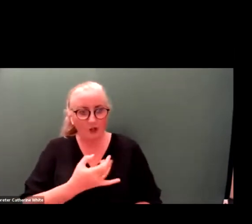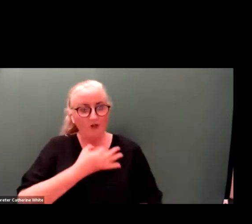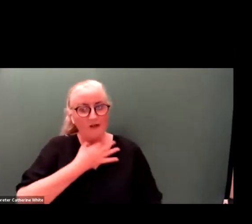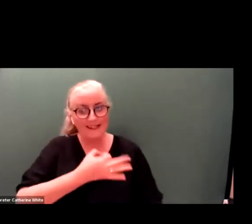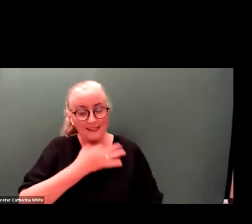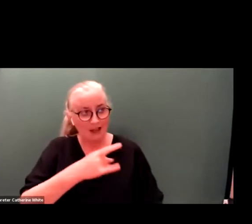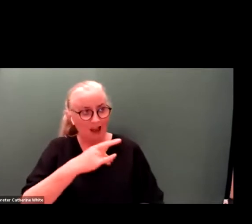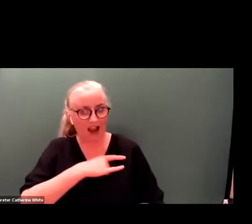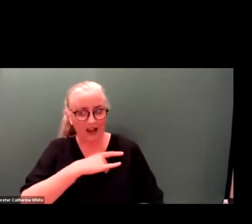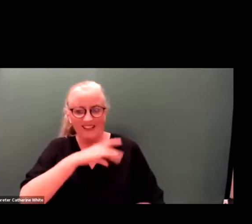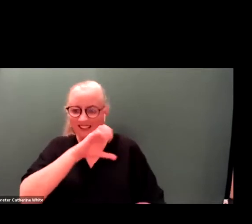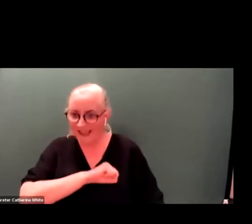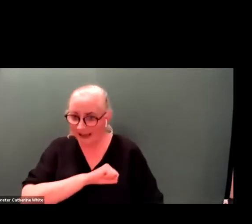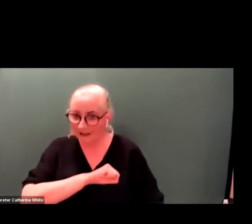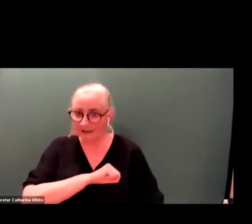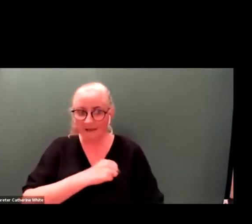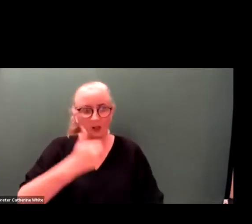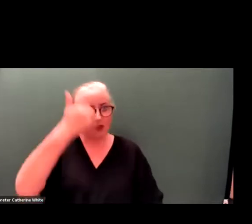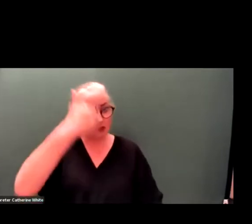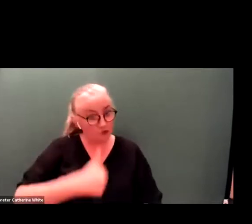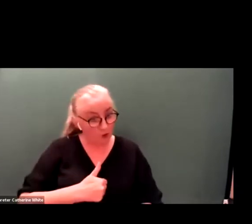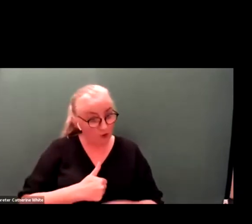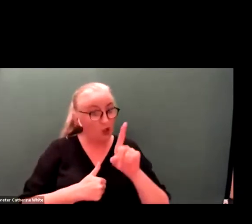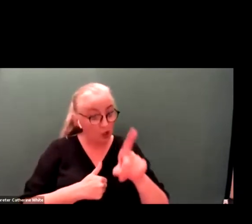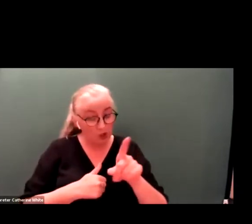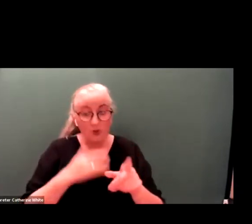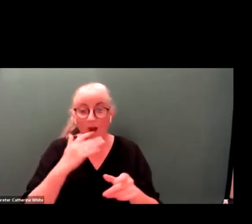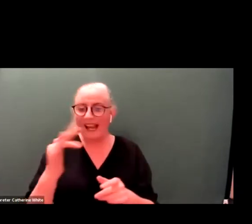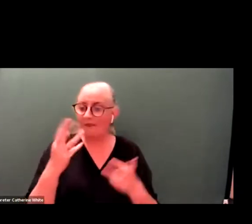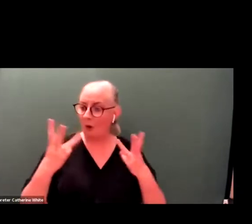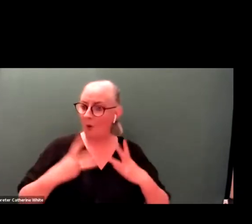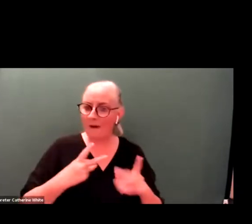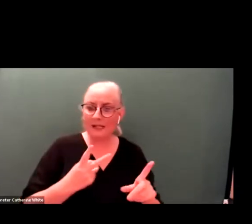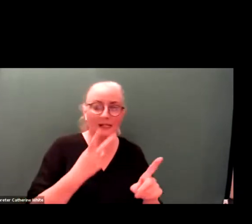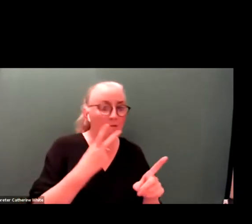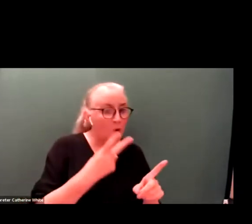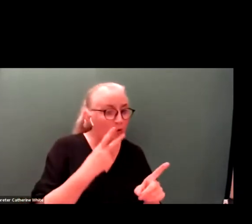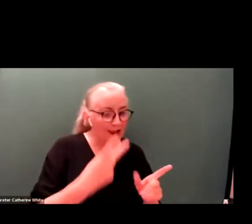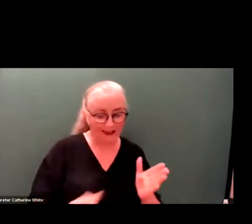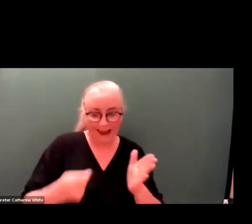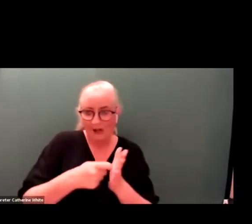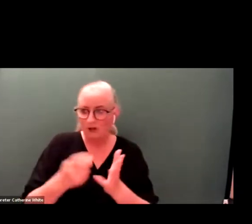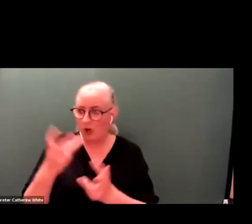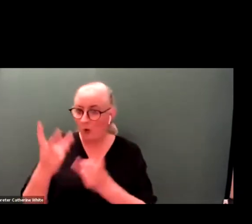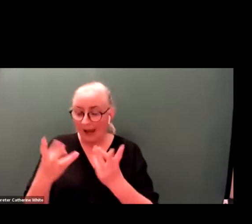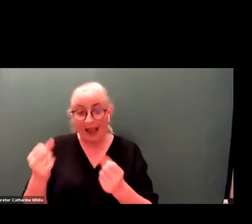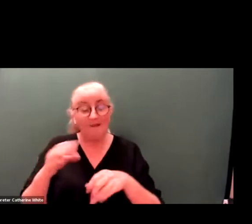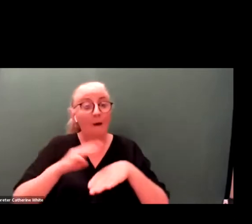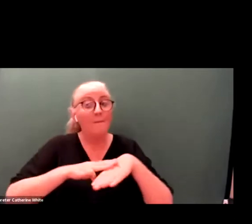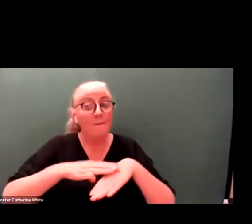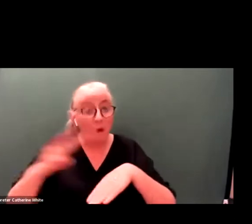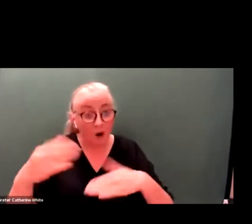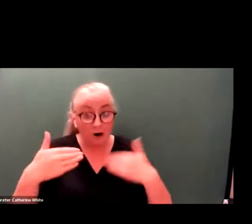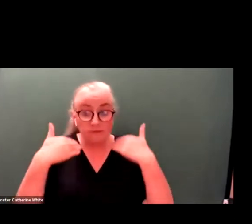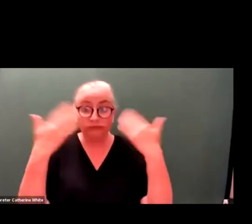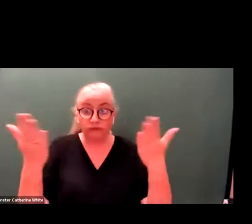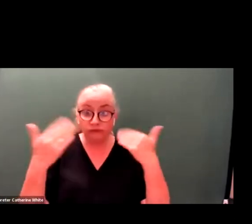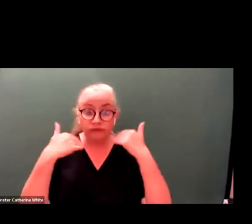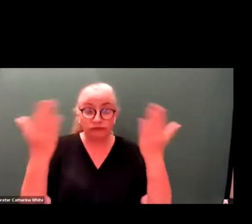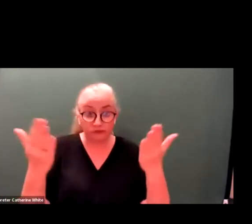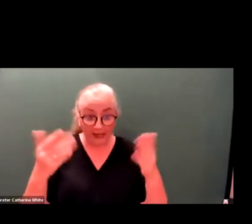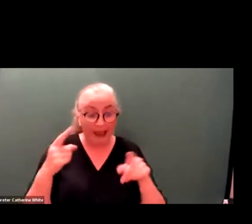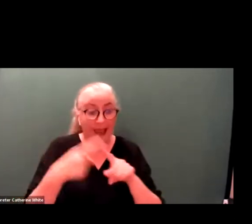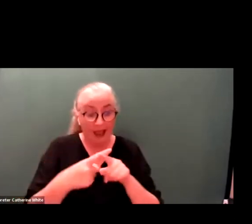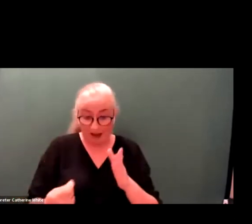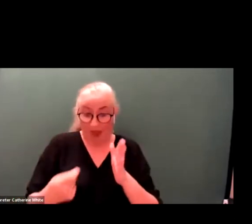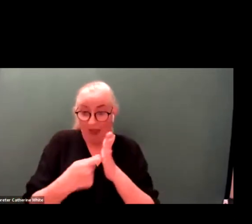attack and stroke. It's worth mentioning women who smoke or who are overweight do tend to suffer from more hot flushes and generally have a tougher menopause